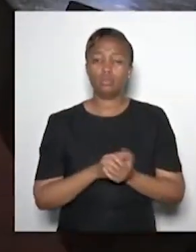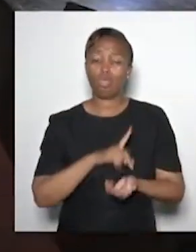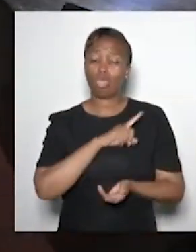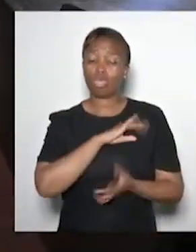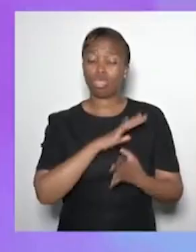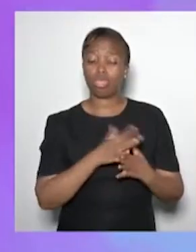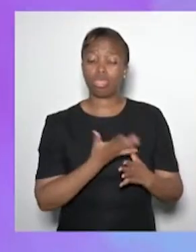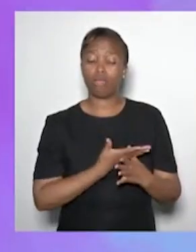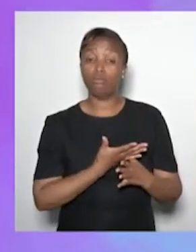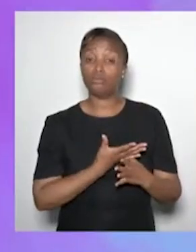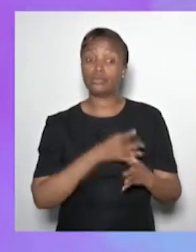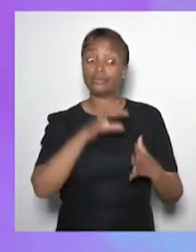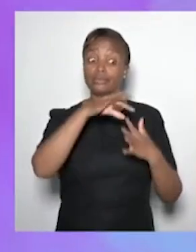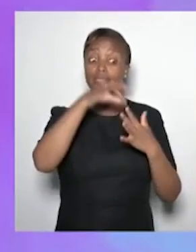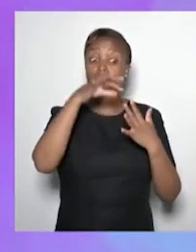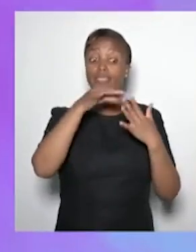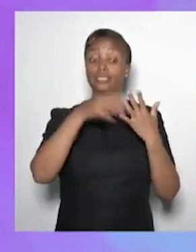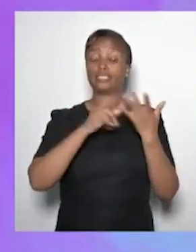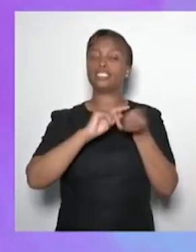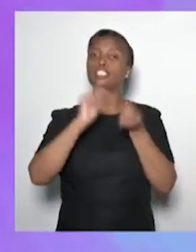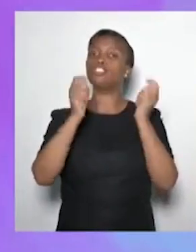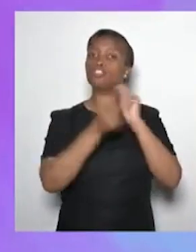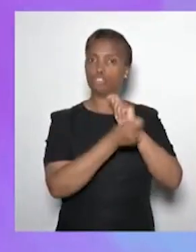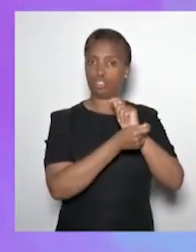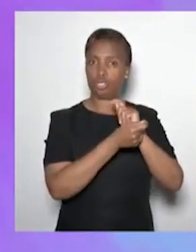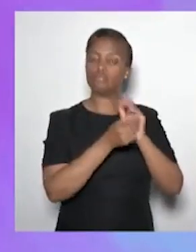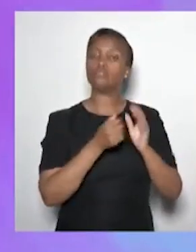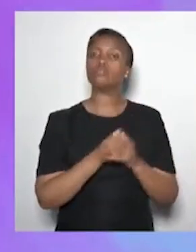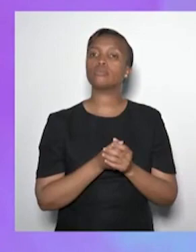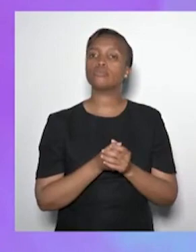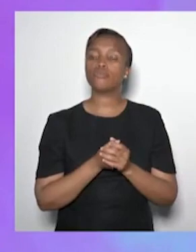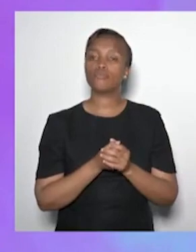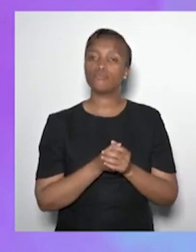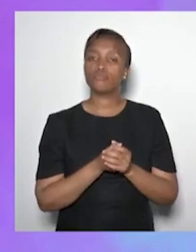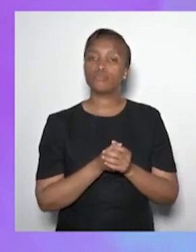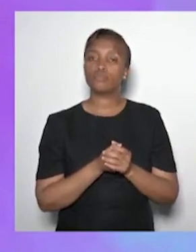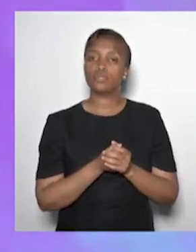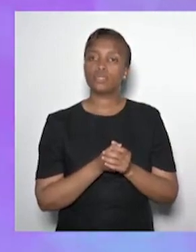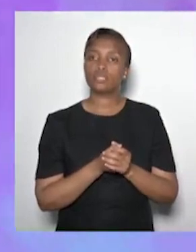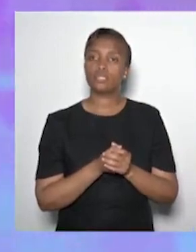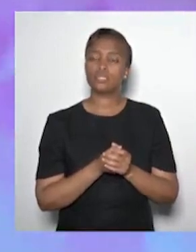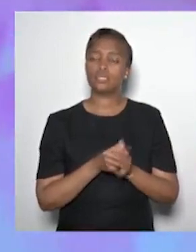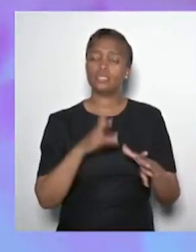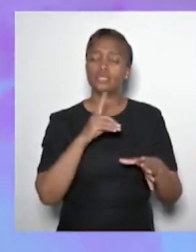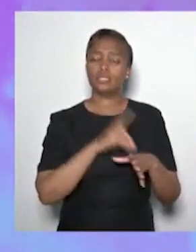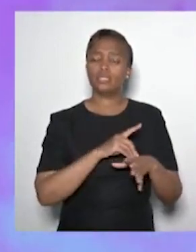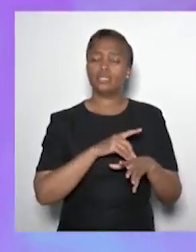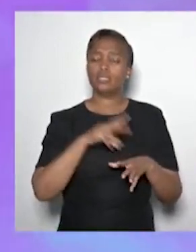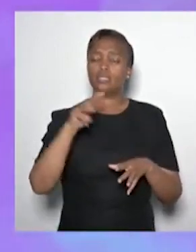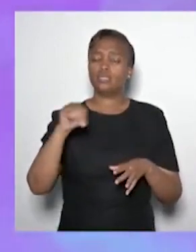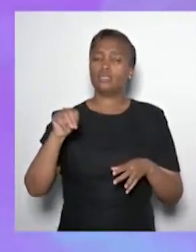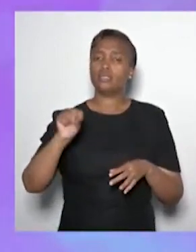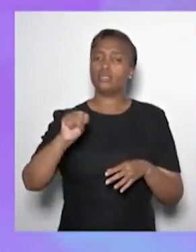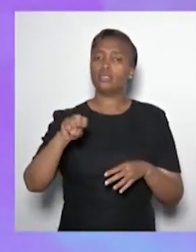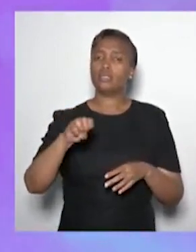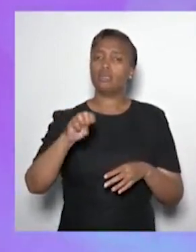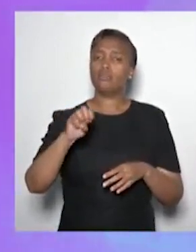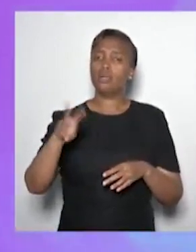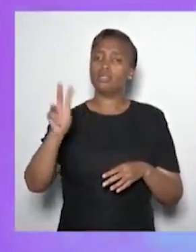Because the season has changed. When Dr. Maswanganyi says, you've looked up to